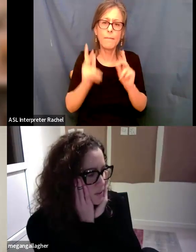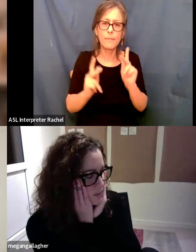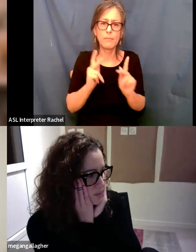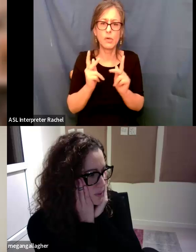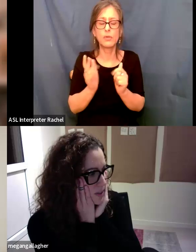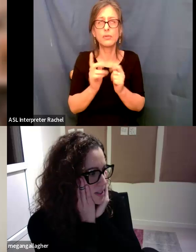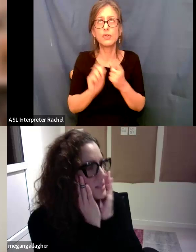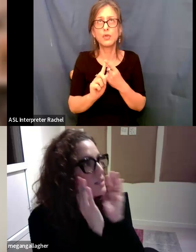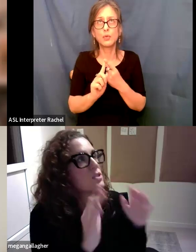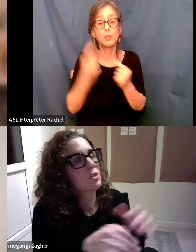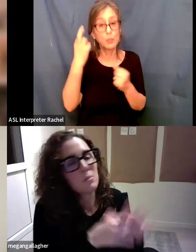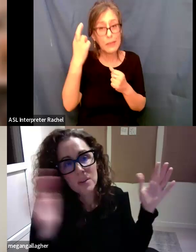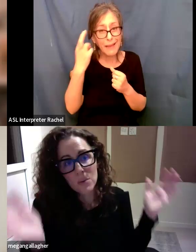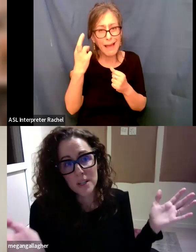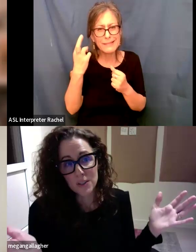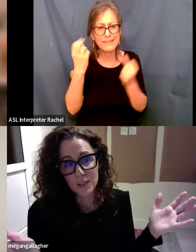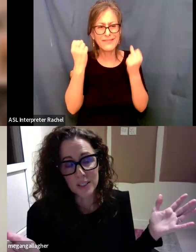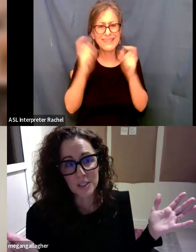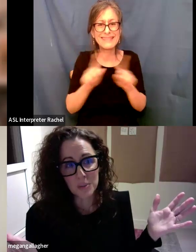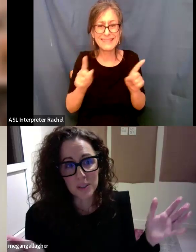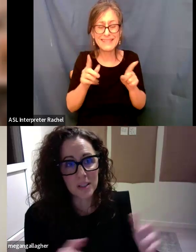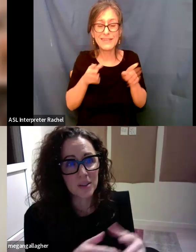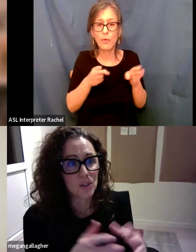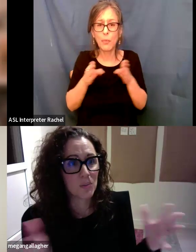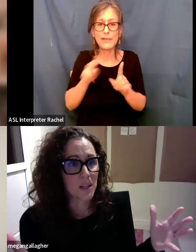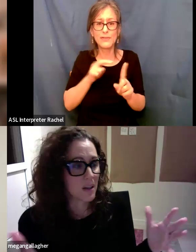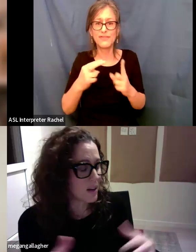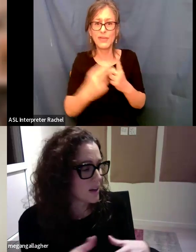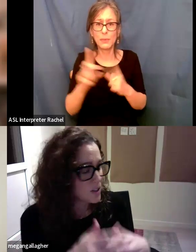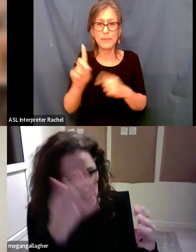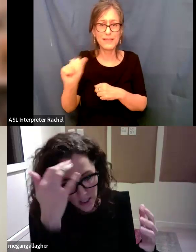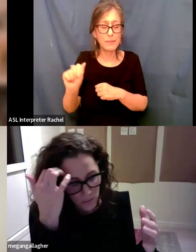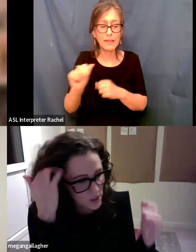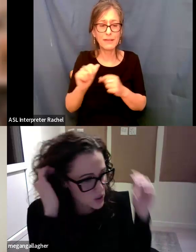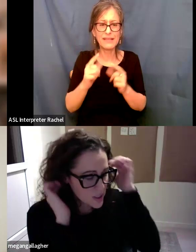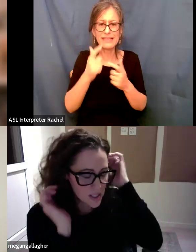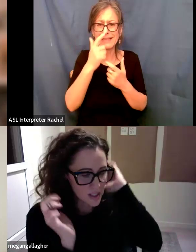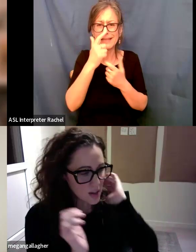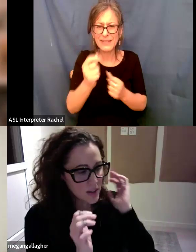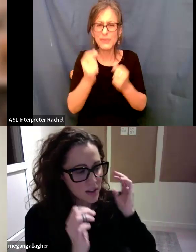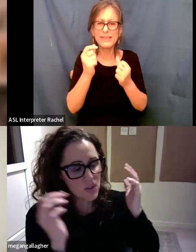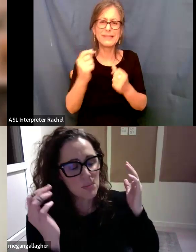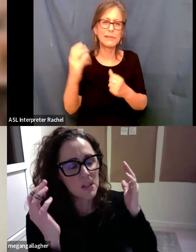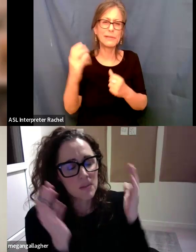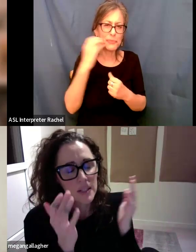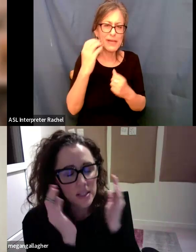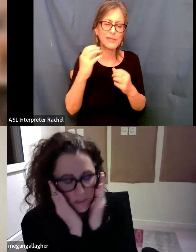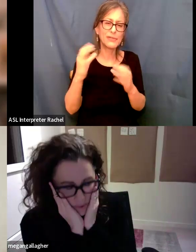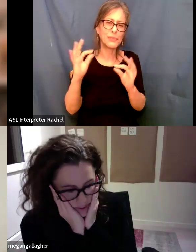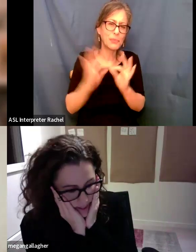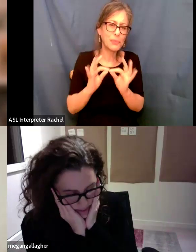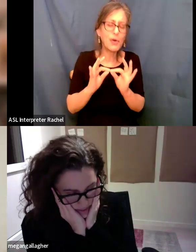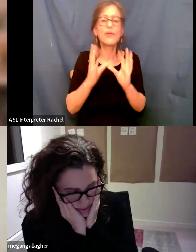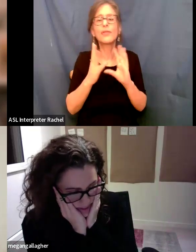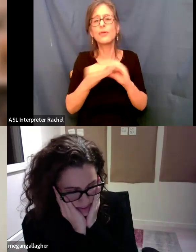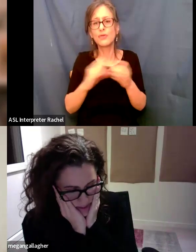to just realize that there's so many other ways to look at disability. There's so many interesting and rich stories to tell, and there's so many great